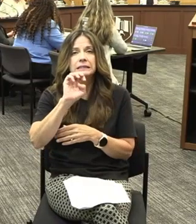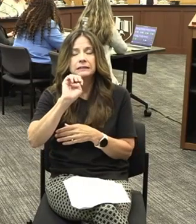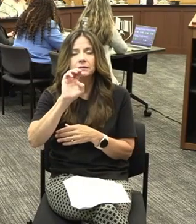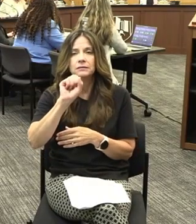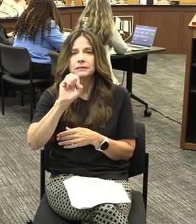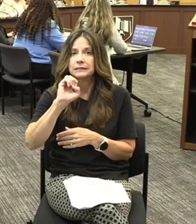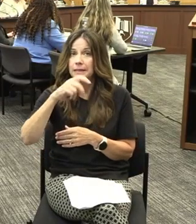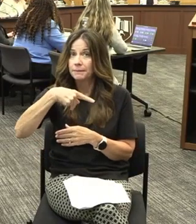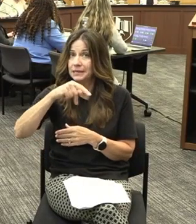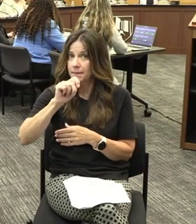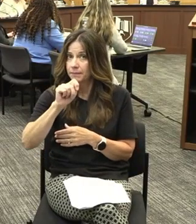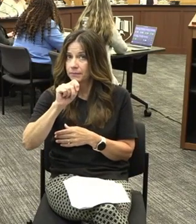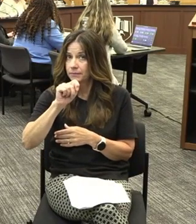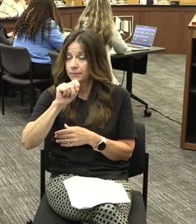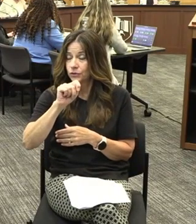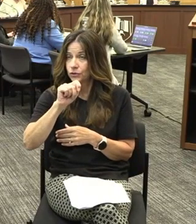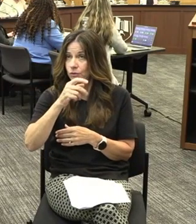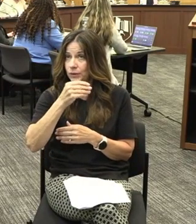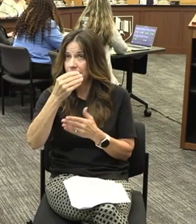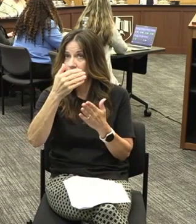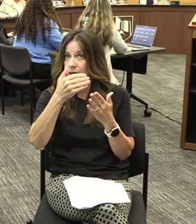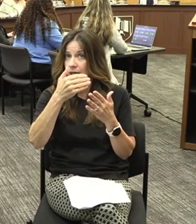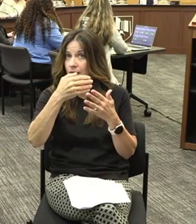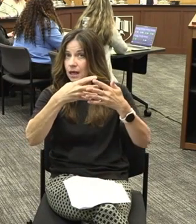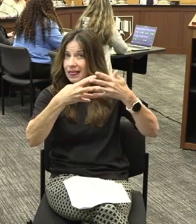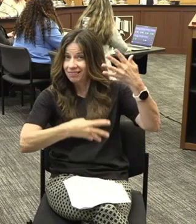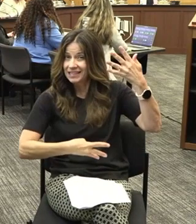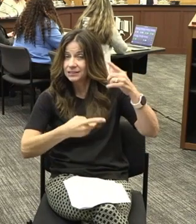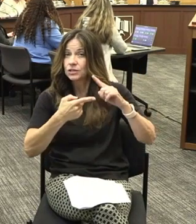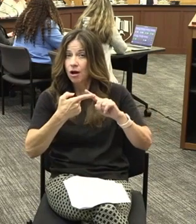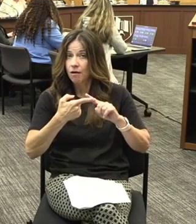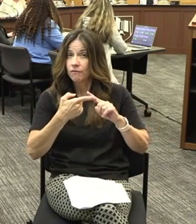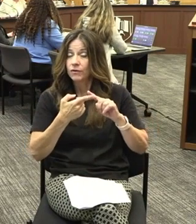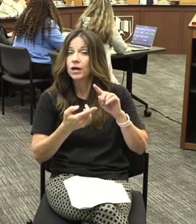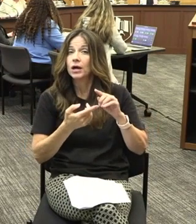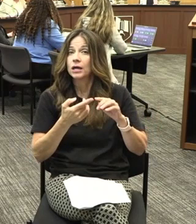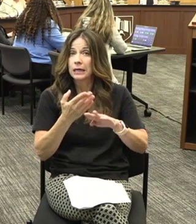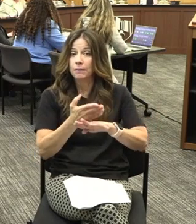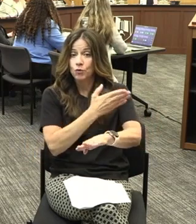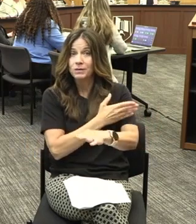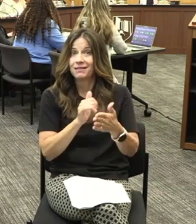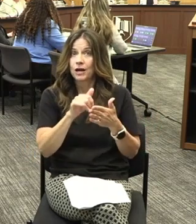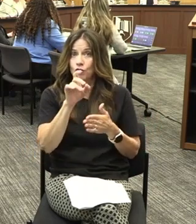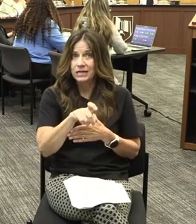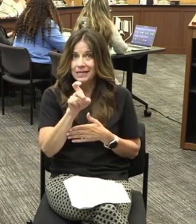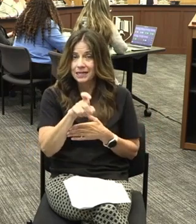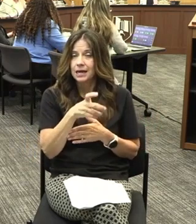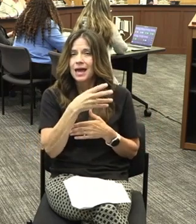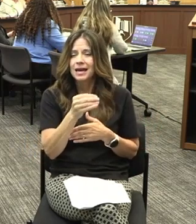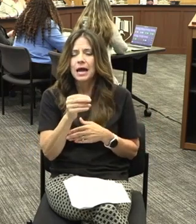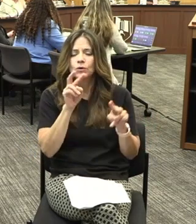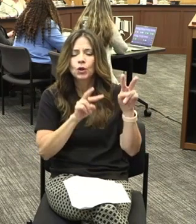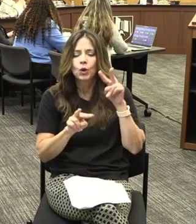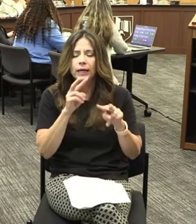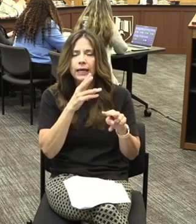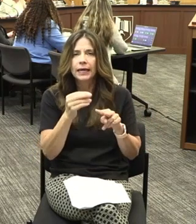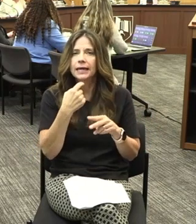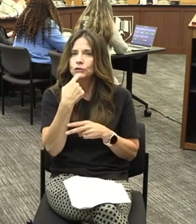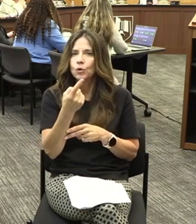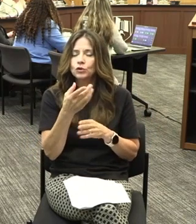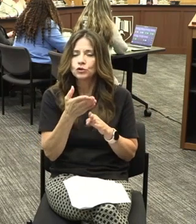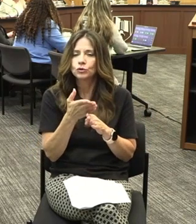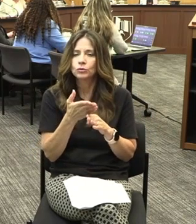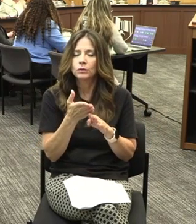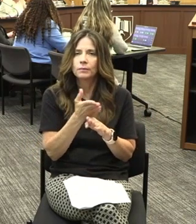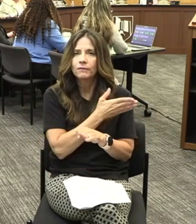We'll get that list of the capital improvements that are needed. So I'm looking at, and I told you guys before that under